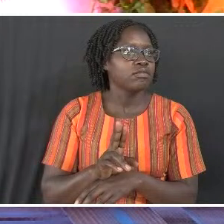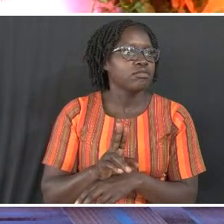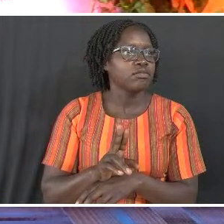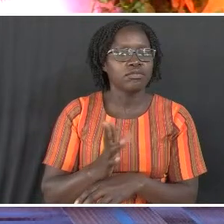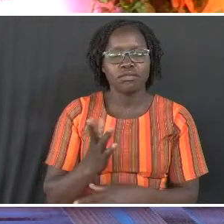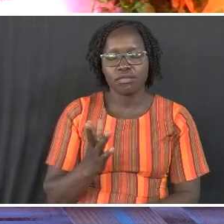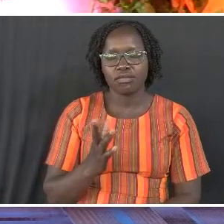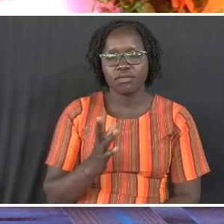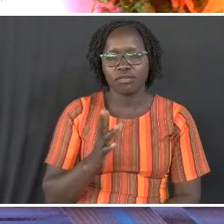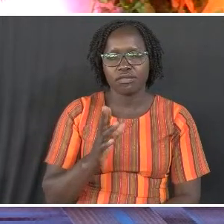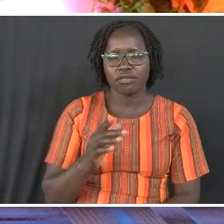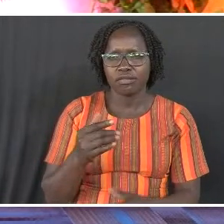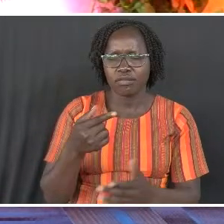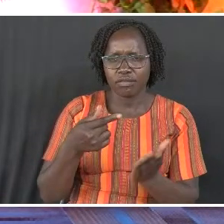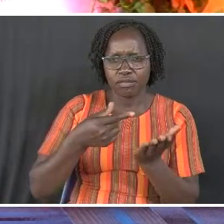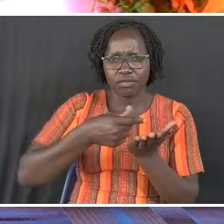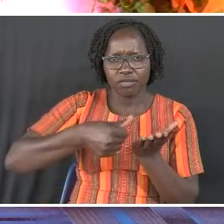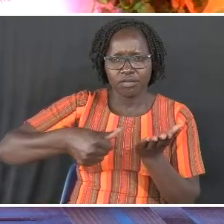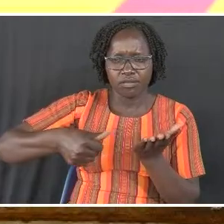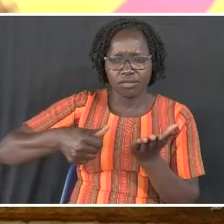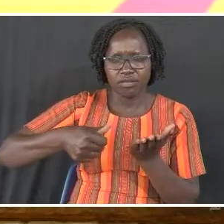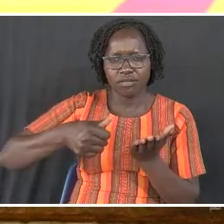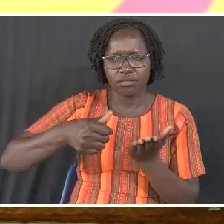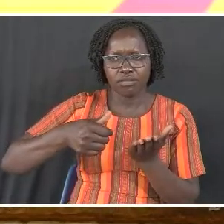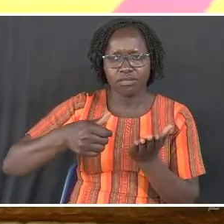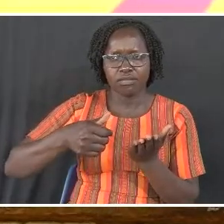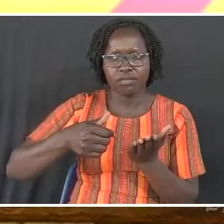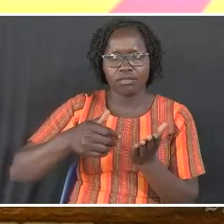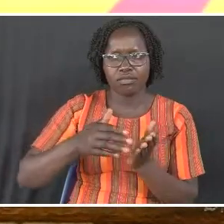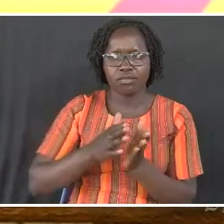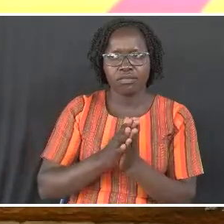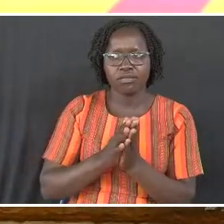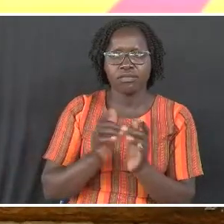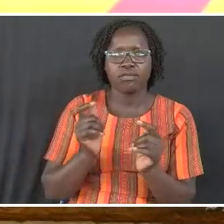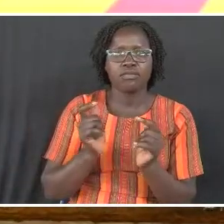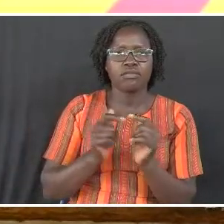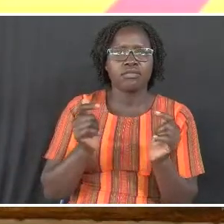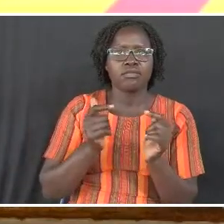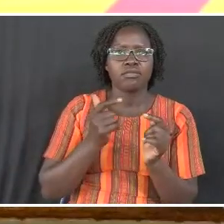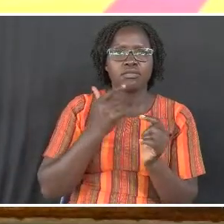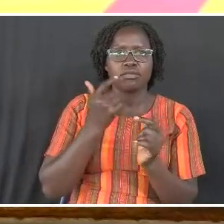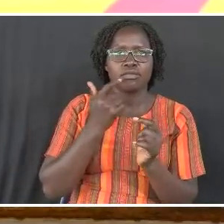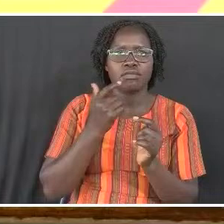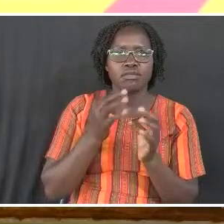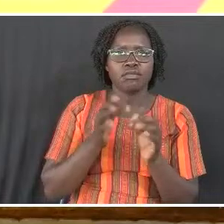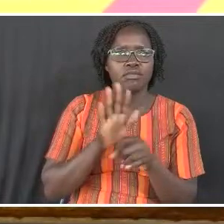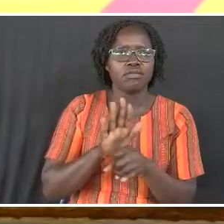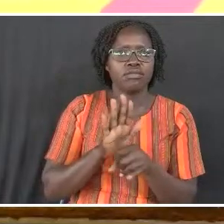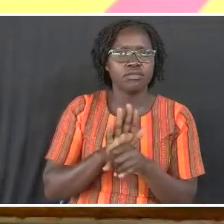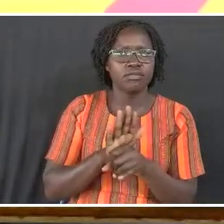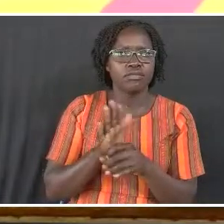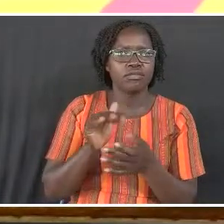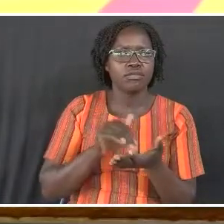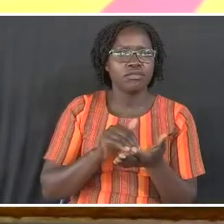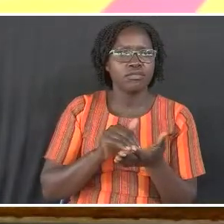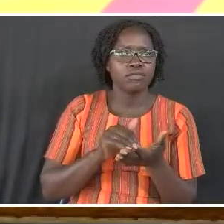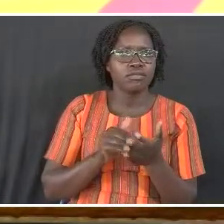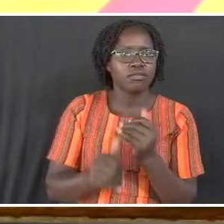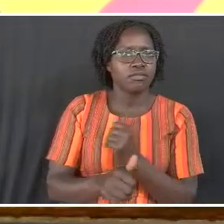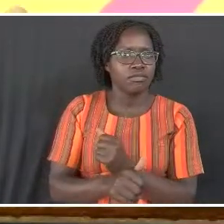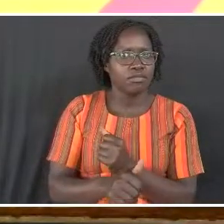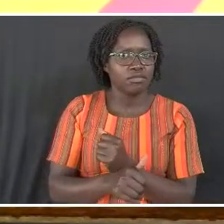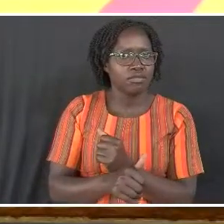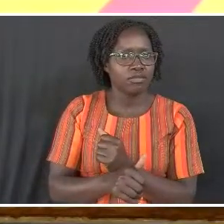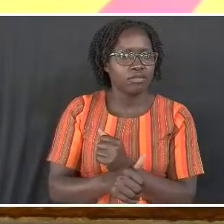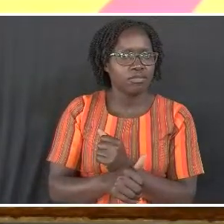toothpaste. And again, yes, fluoride, it cuts both ways. If it is too much again, if the fluorides are